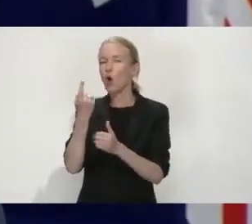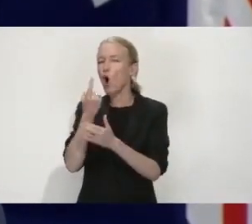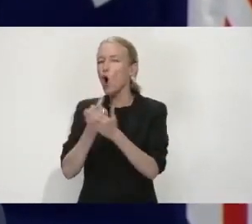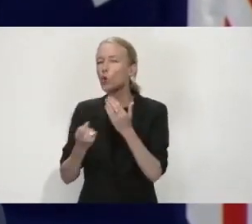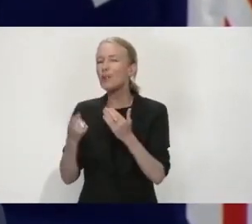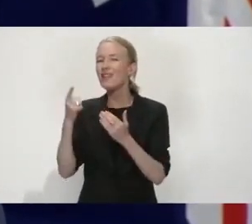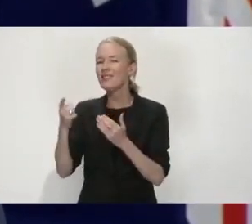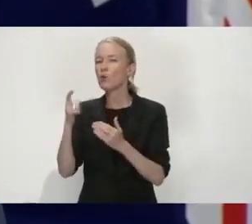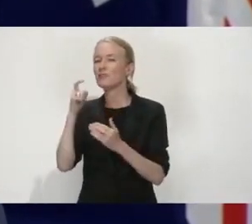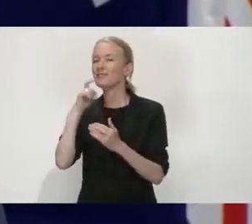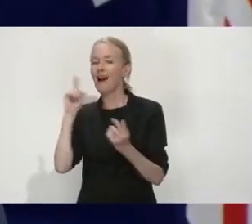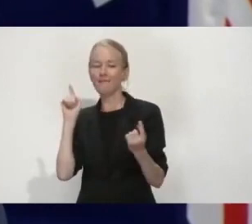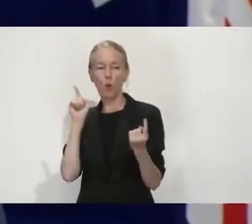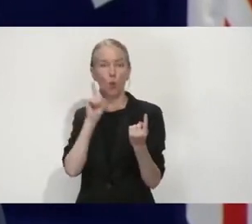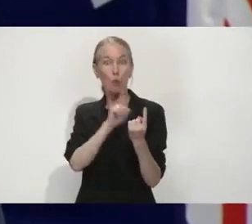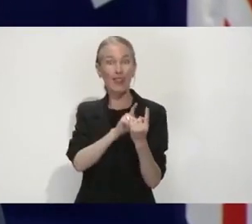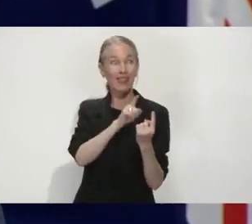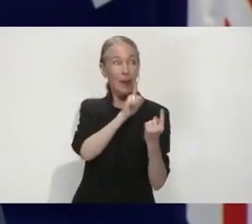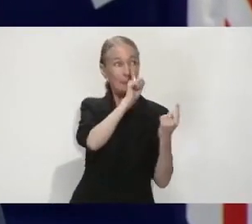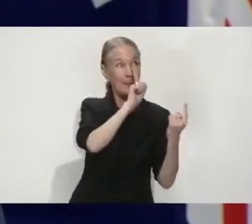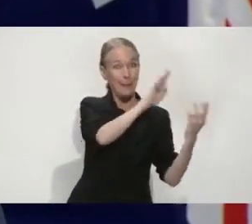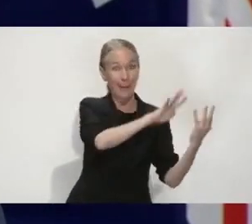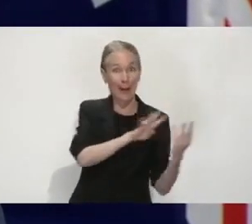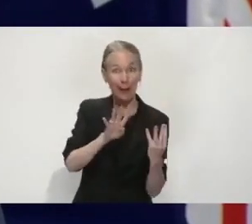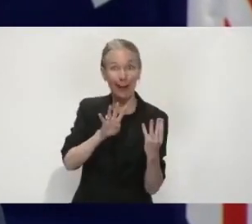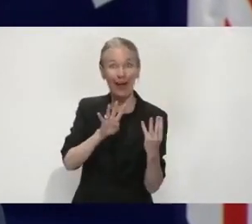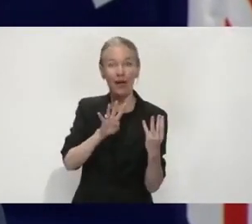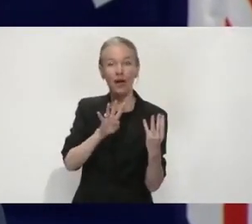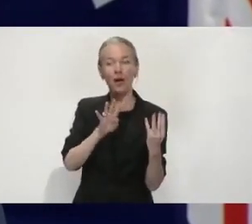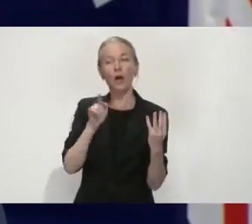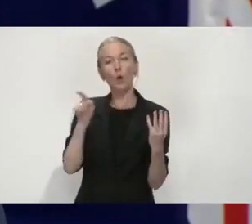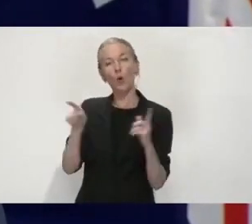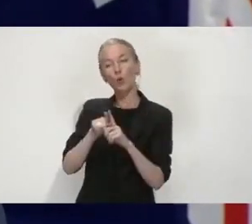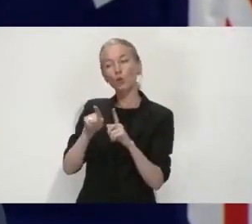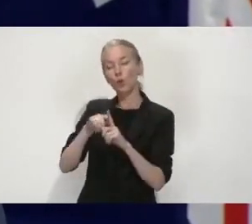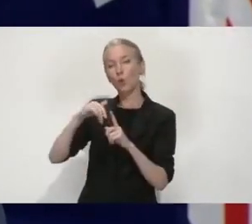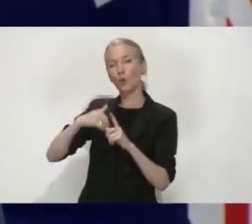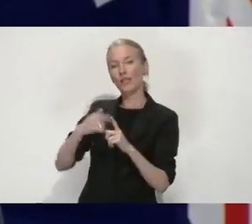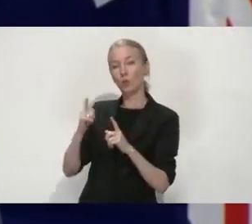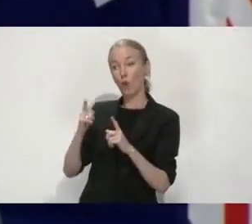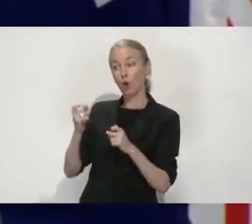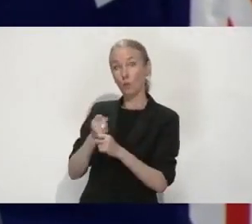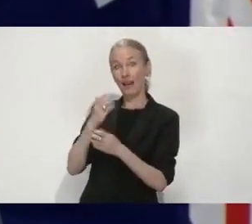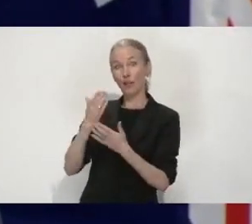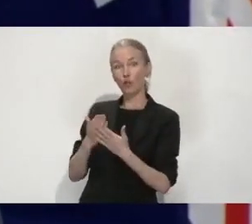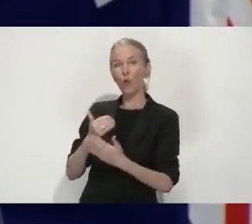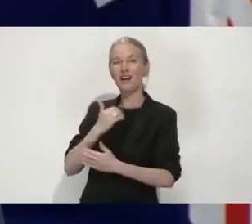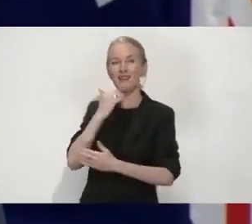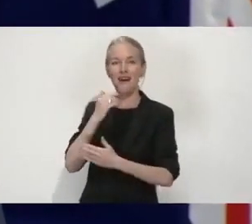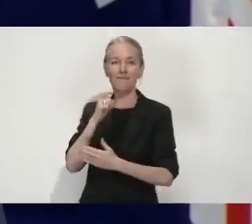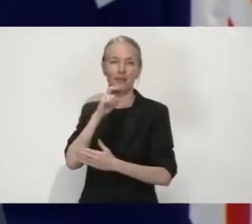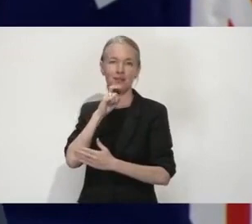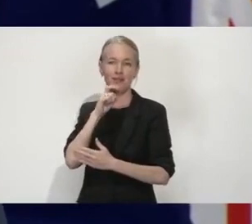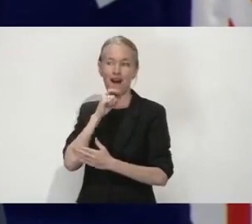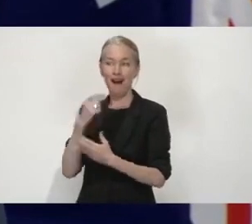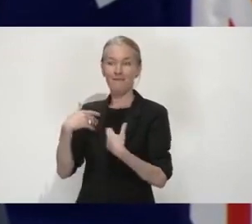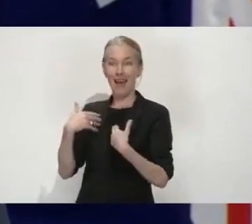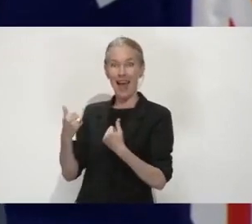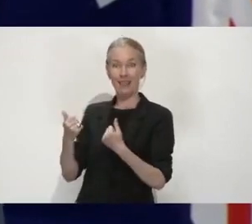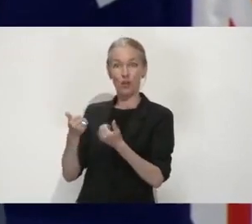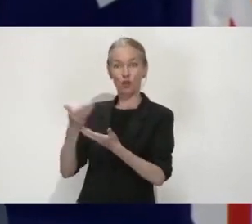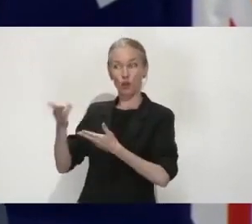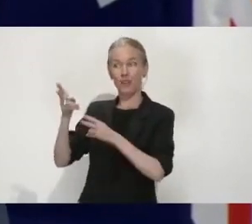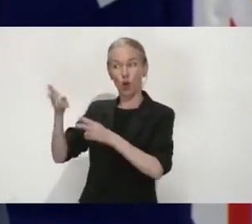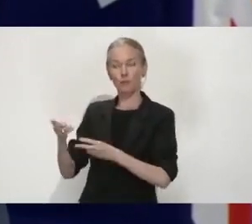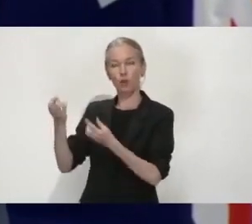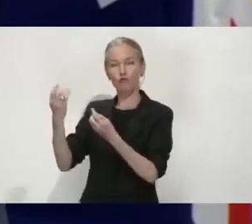worst happens and we have a significant number who need follow-up secondary or tertiary care. So when we're looking at that, it's not, as I say, it's